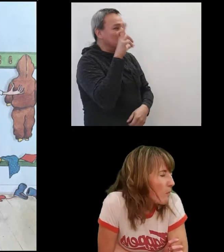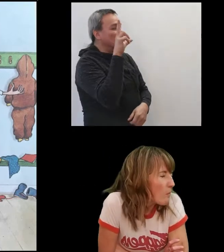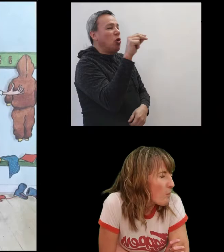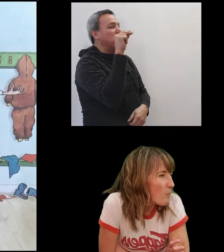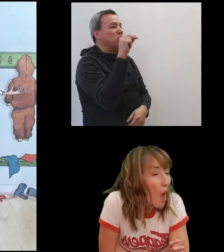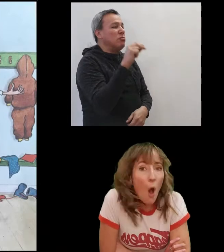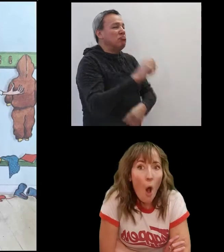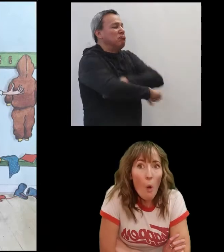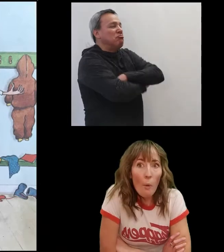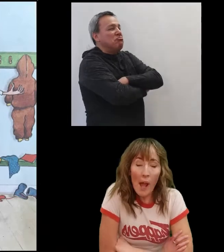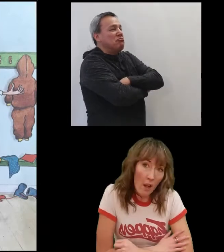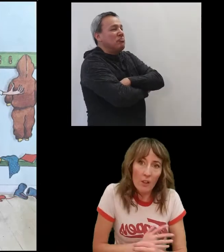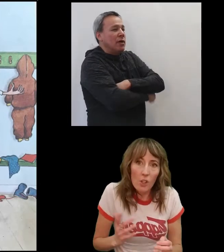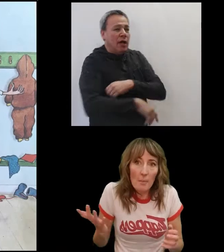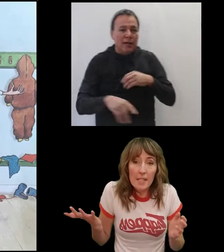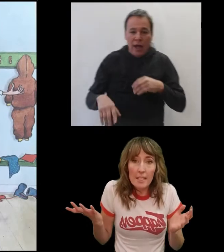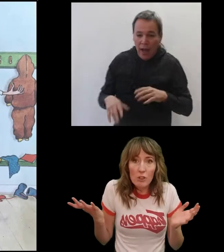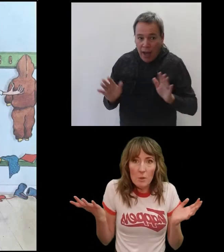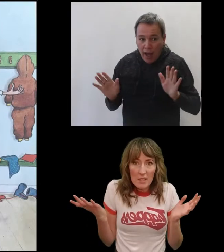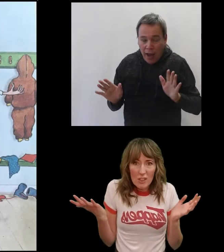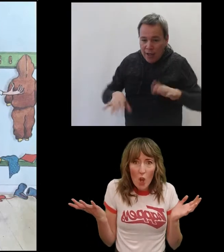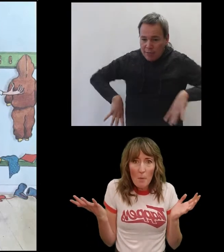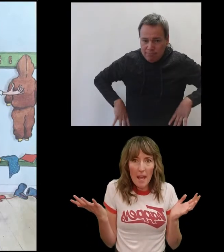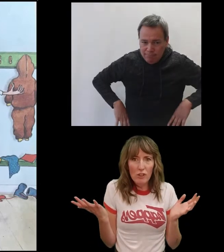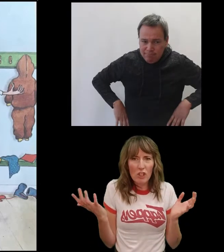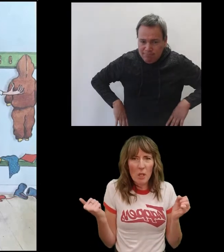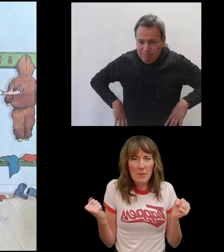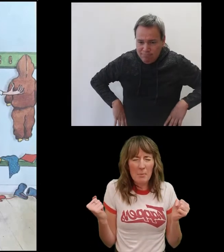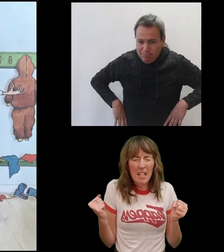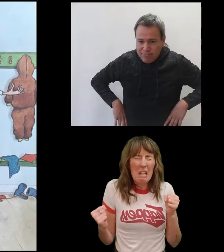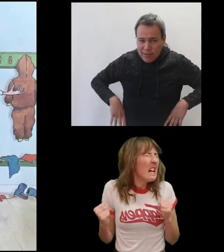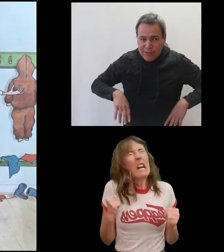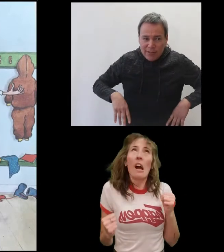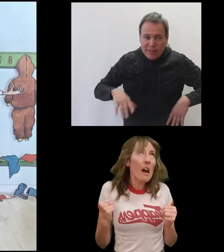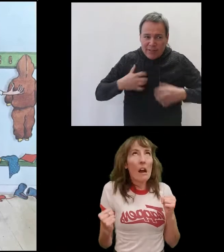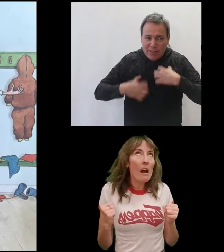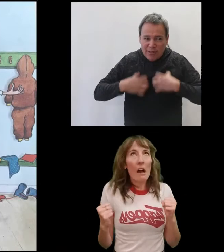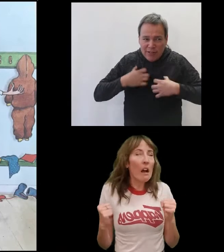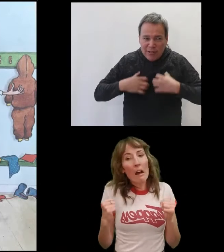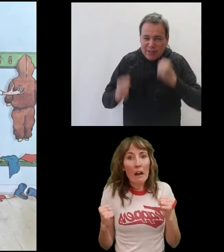"No." Well, Thomas's teacher was so mad, she jumped up and down,